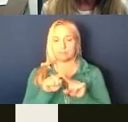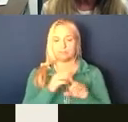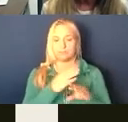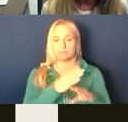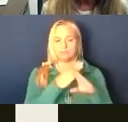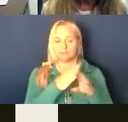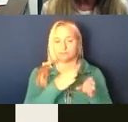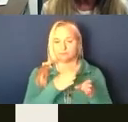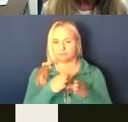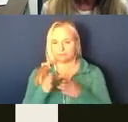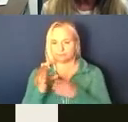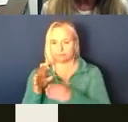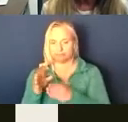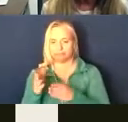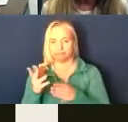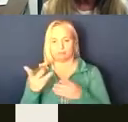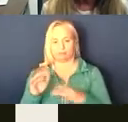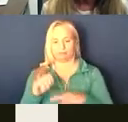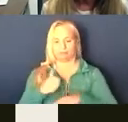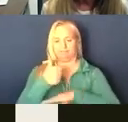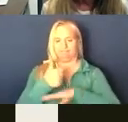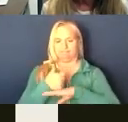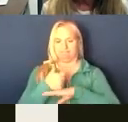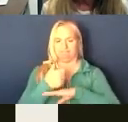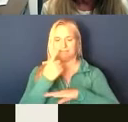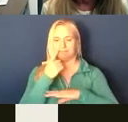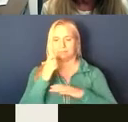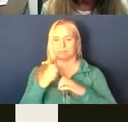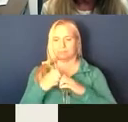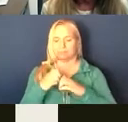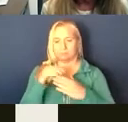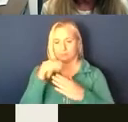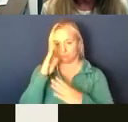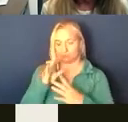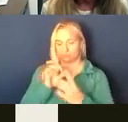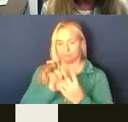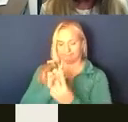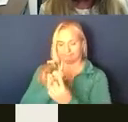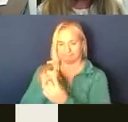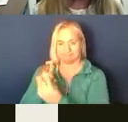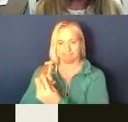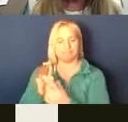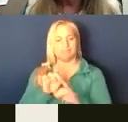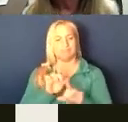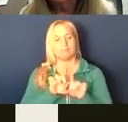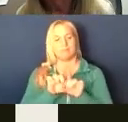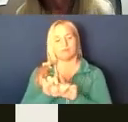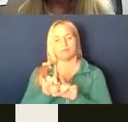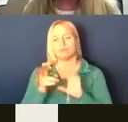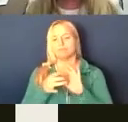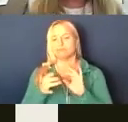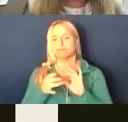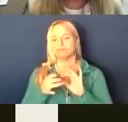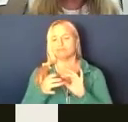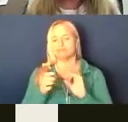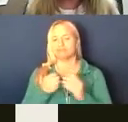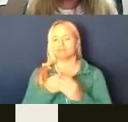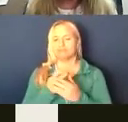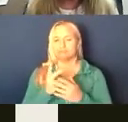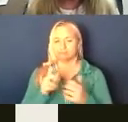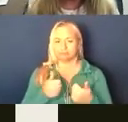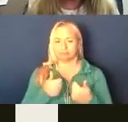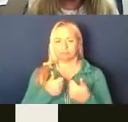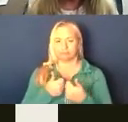that I have implemented and used with students, I want to talk about and highlight some of the challenges that we